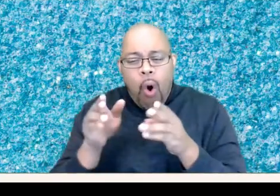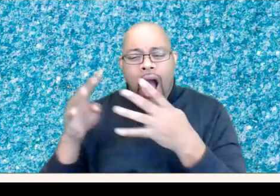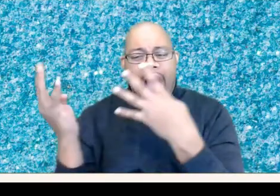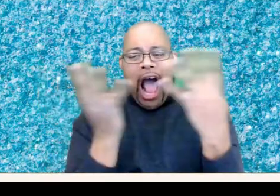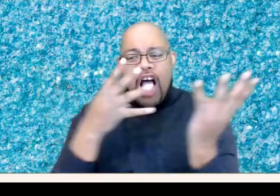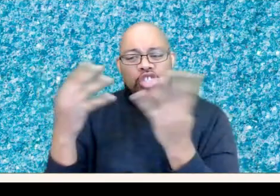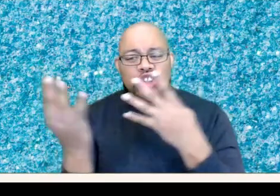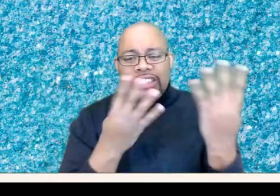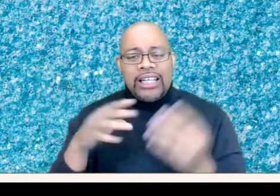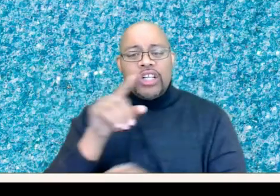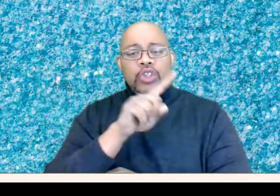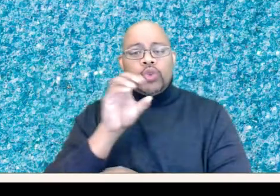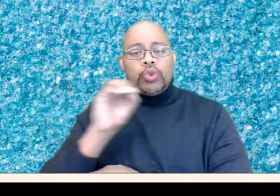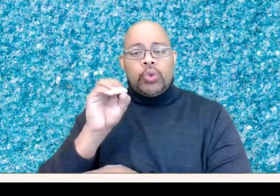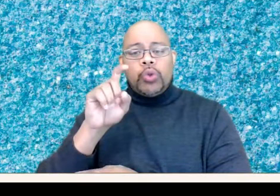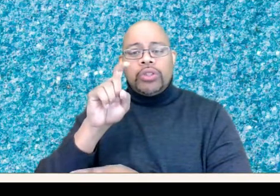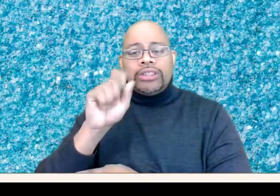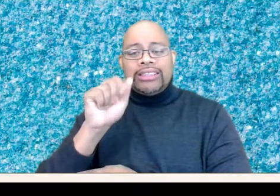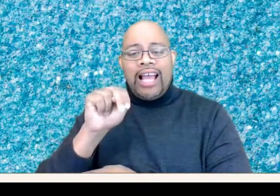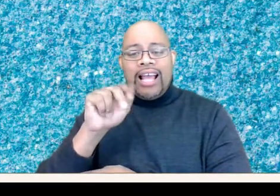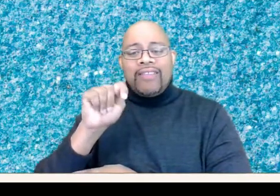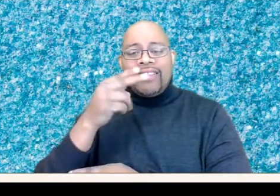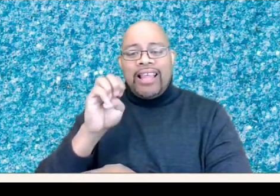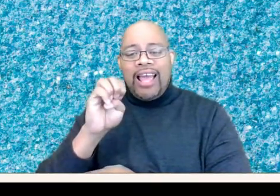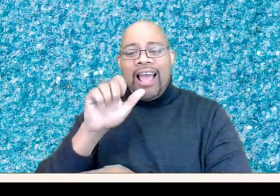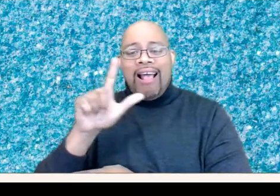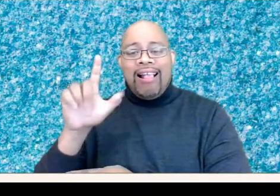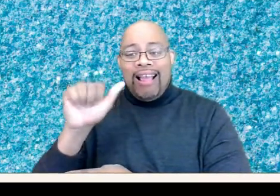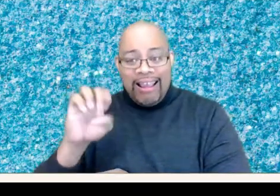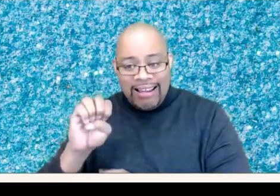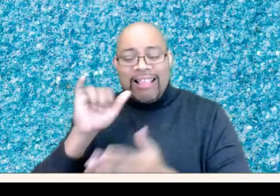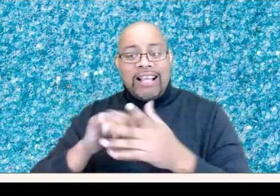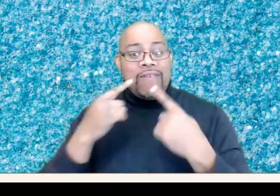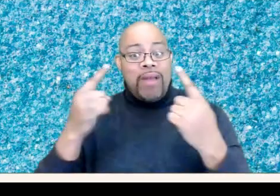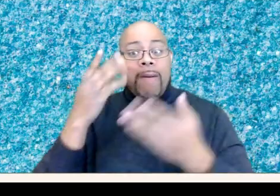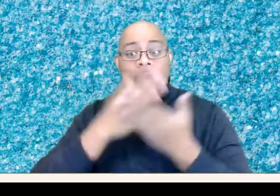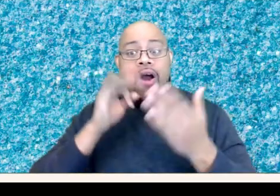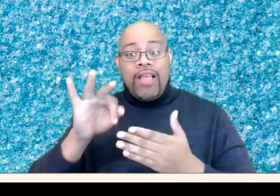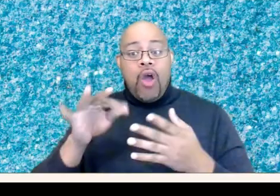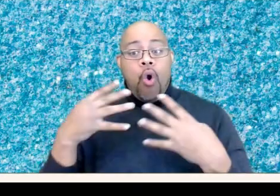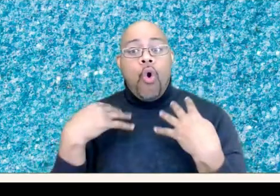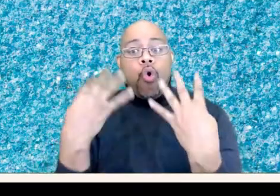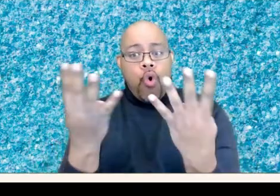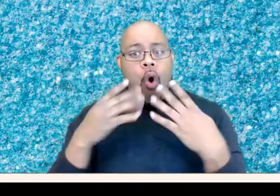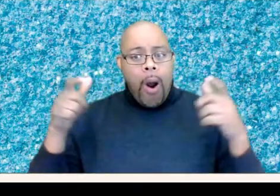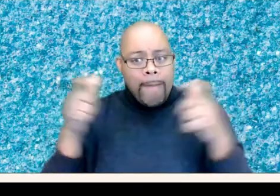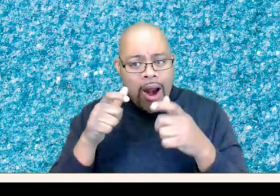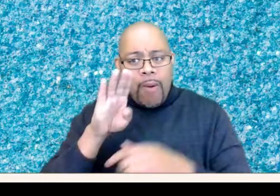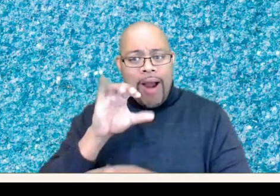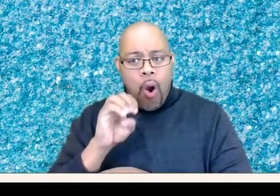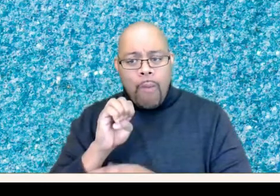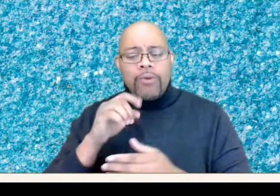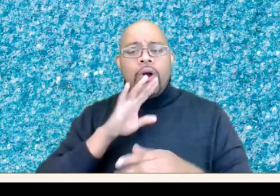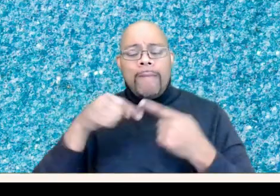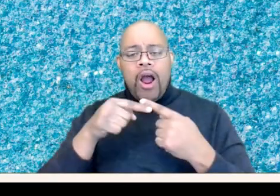in this case, zooxanthellae. And we all know that zooxanthellae are an incredibly famous part of the coral microbiome member when we talk